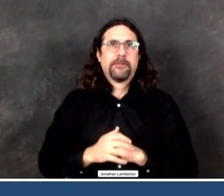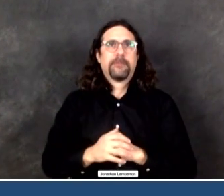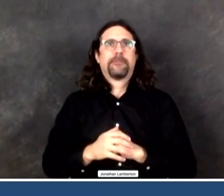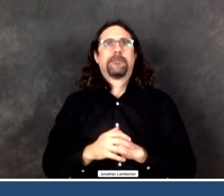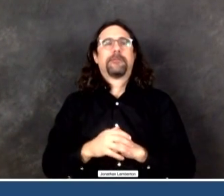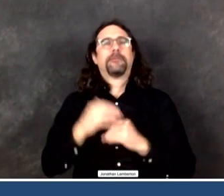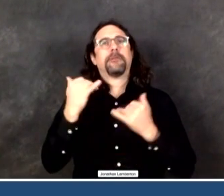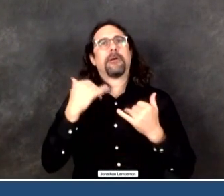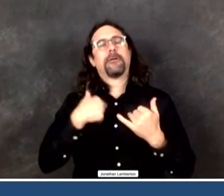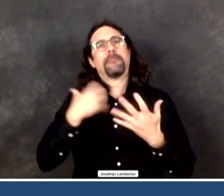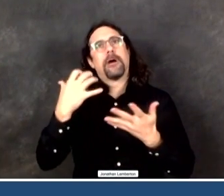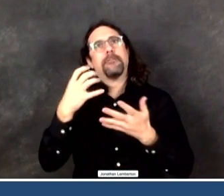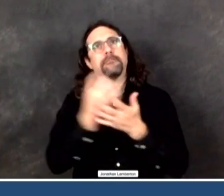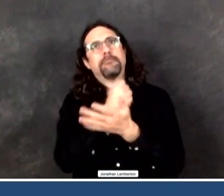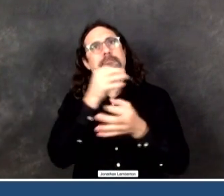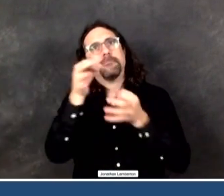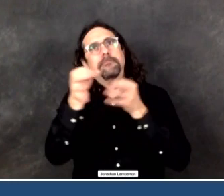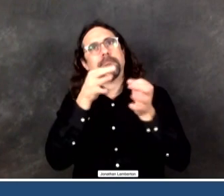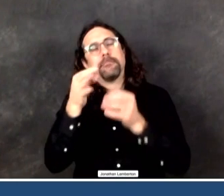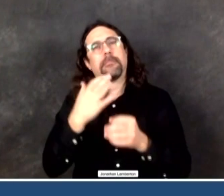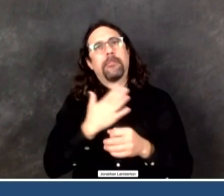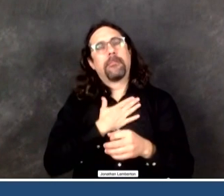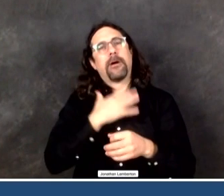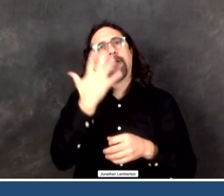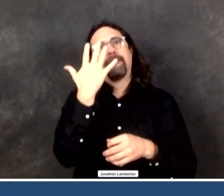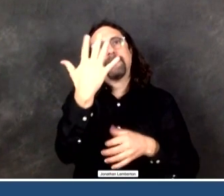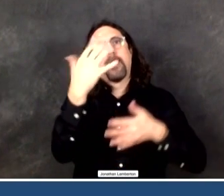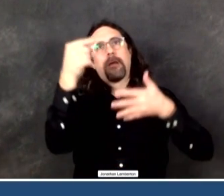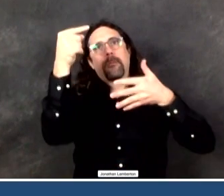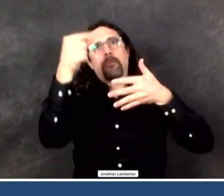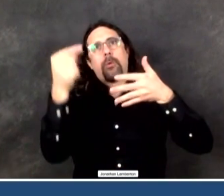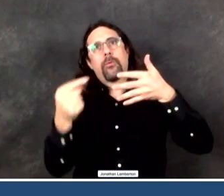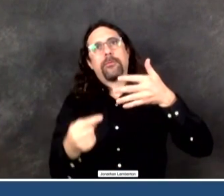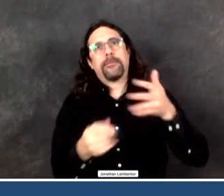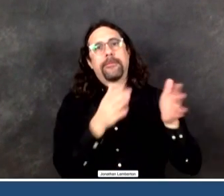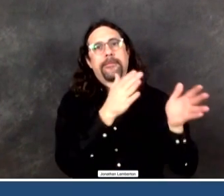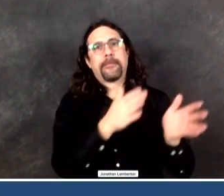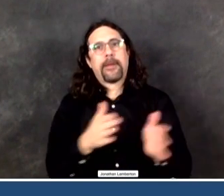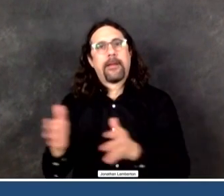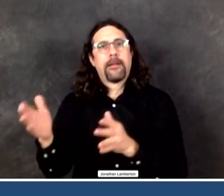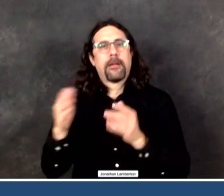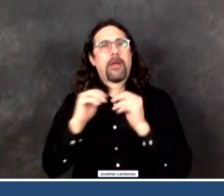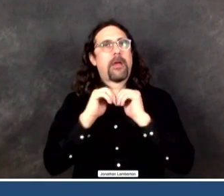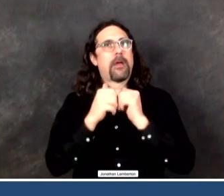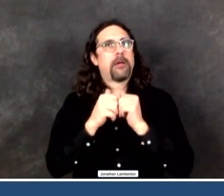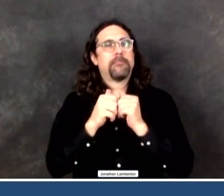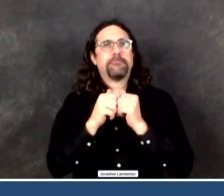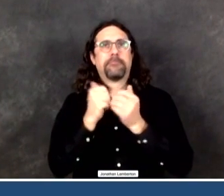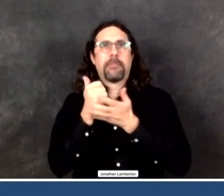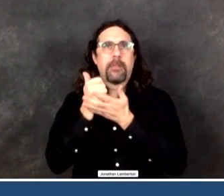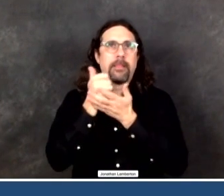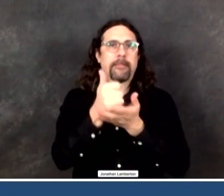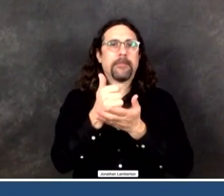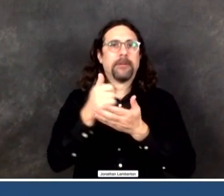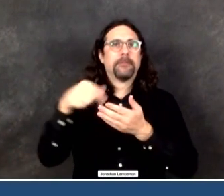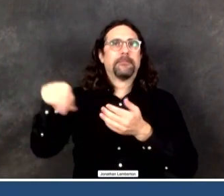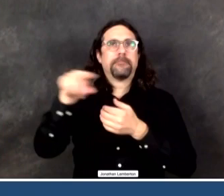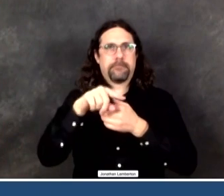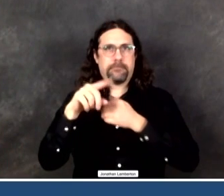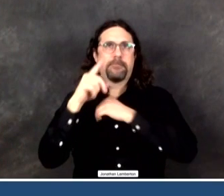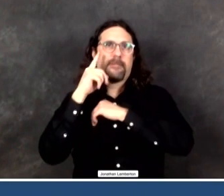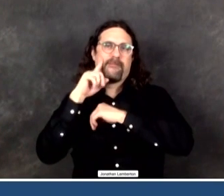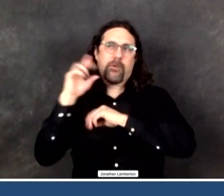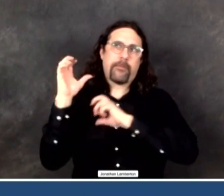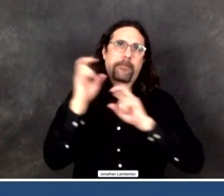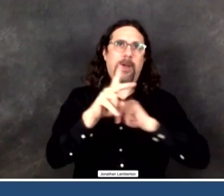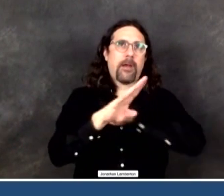school in September. And again, we're going to ask a lot of parents, of teachers, principals,